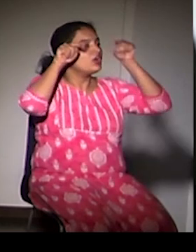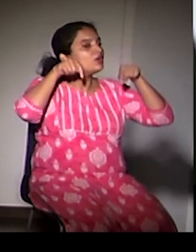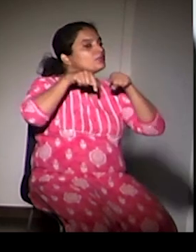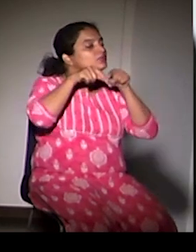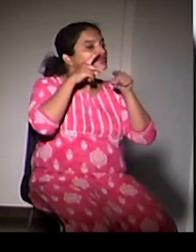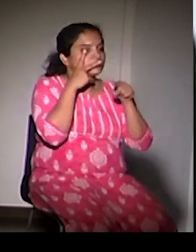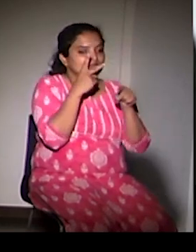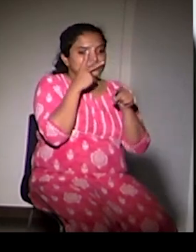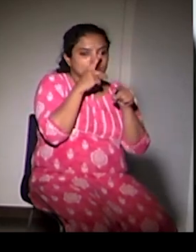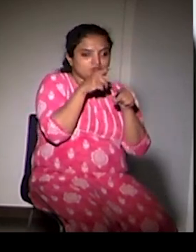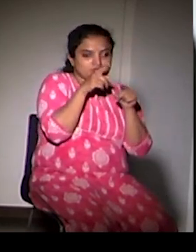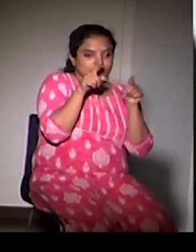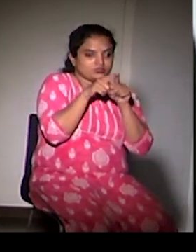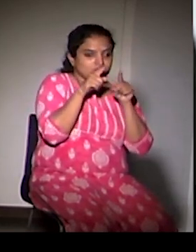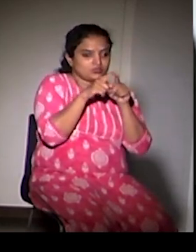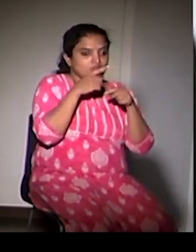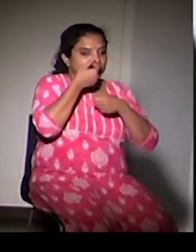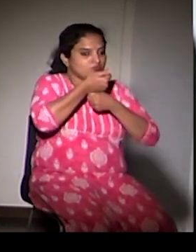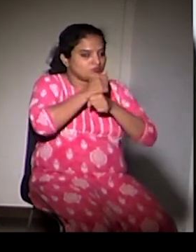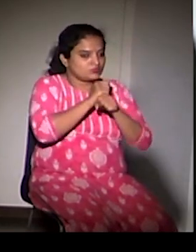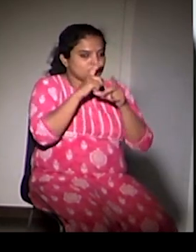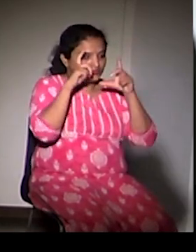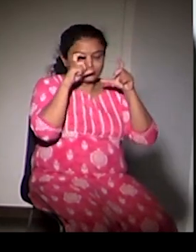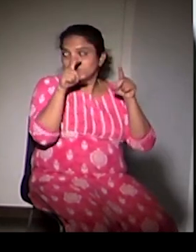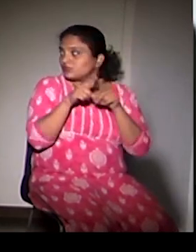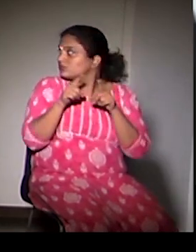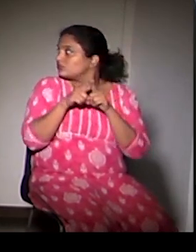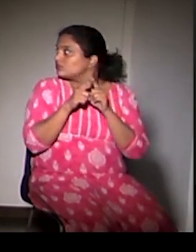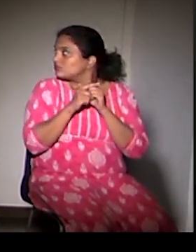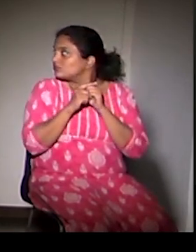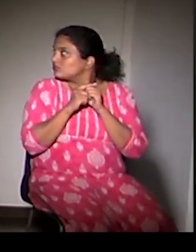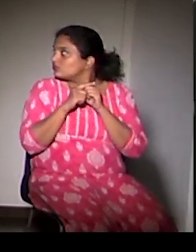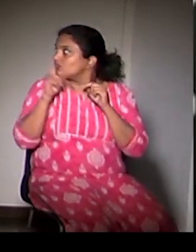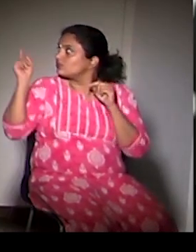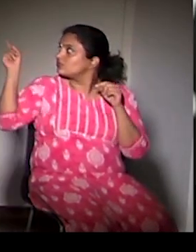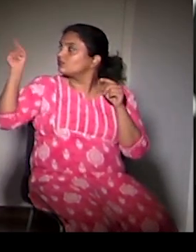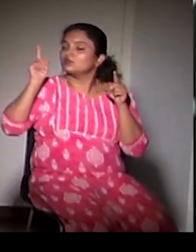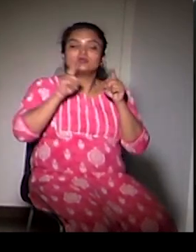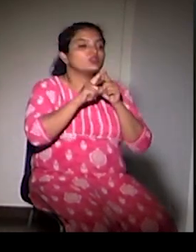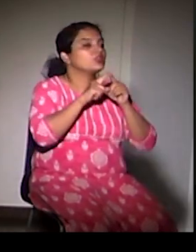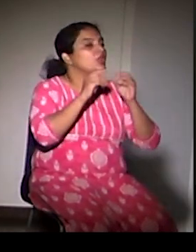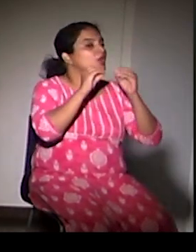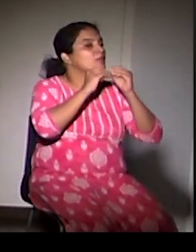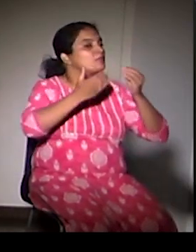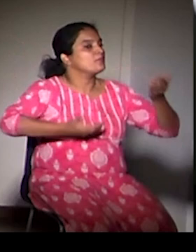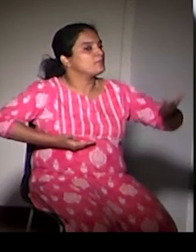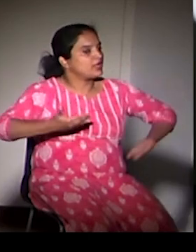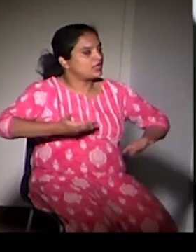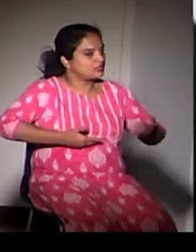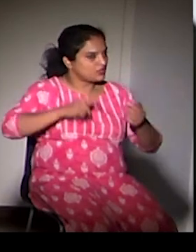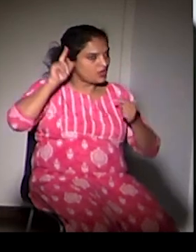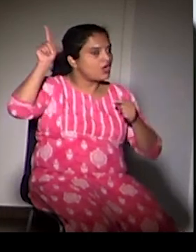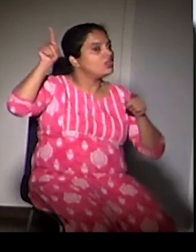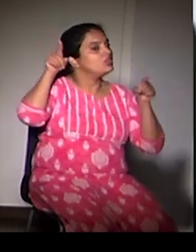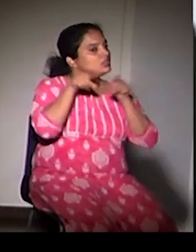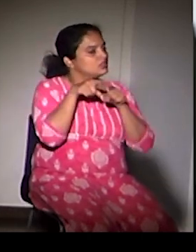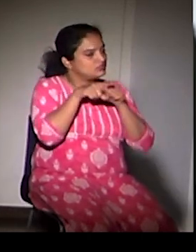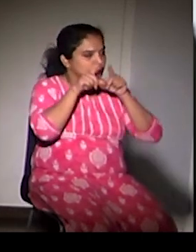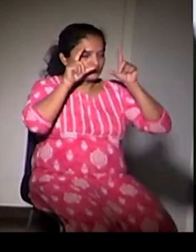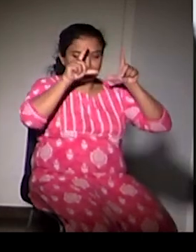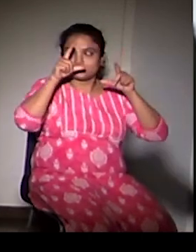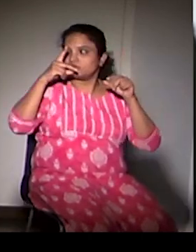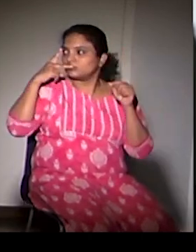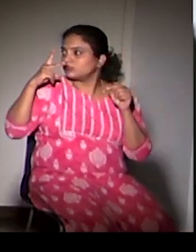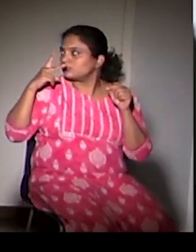these images are from Bengal. We've got on the left a